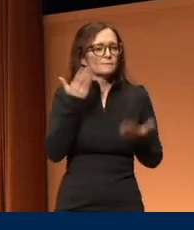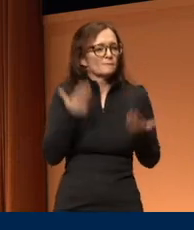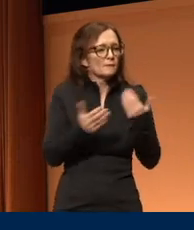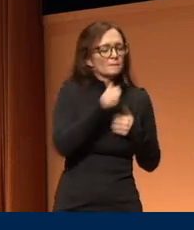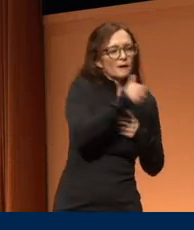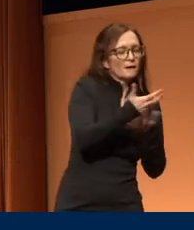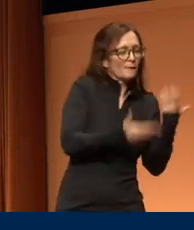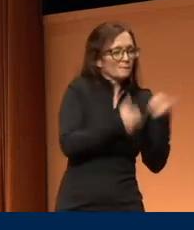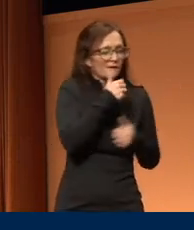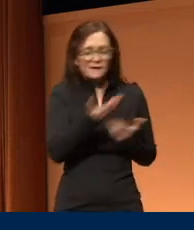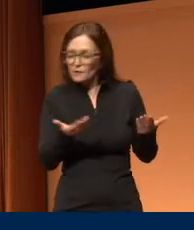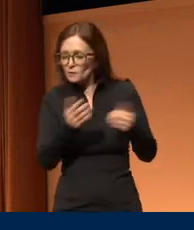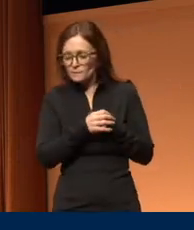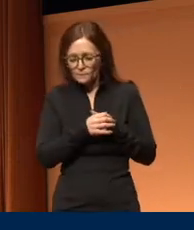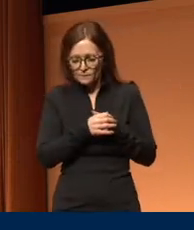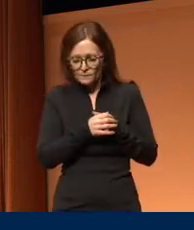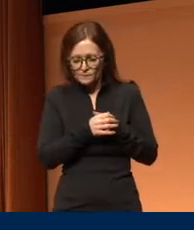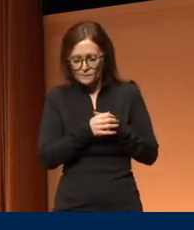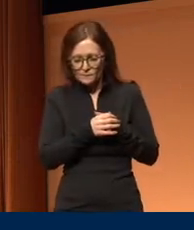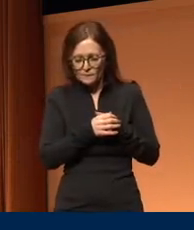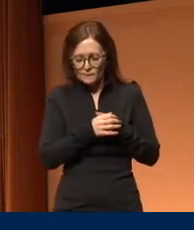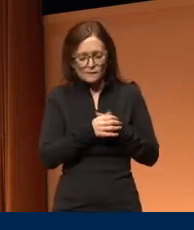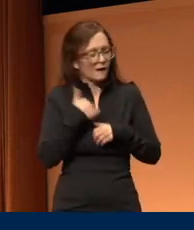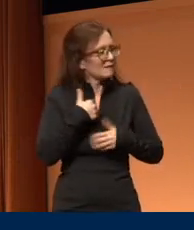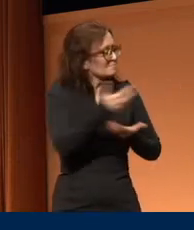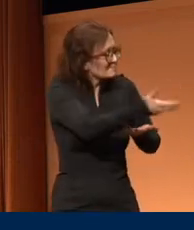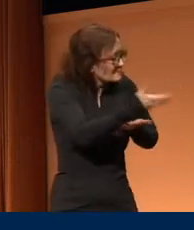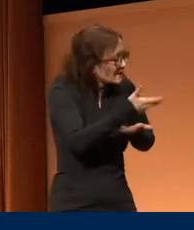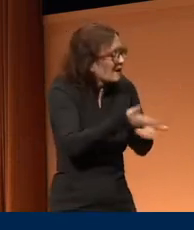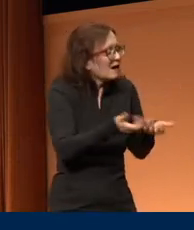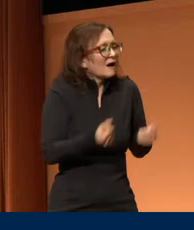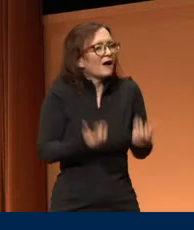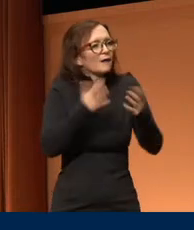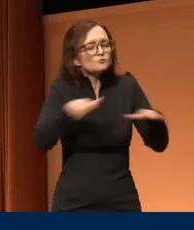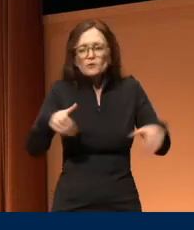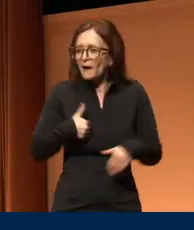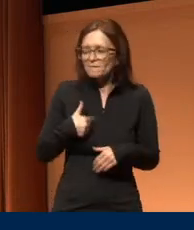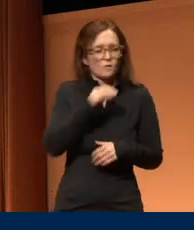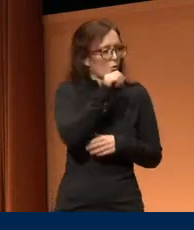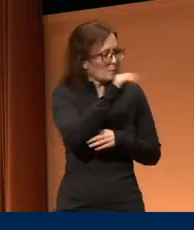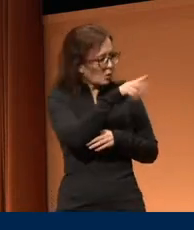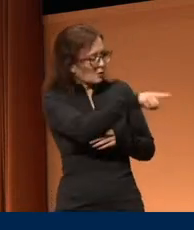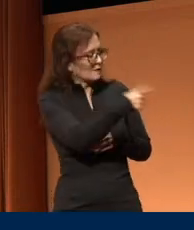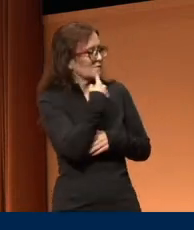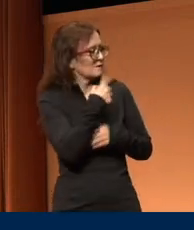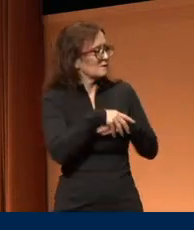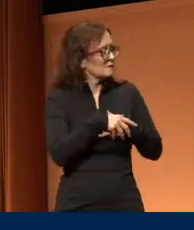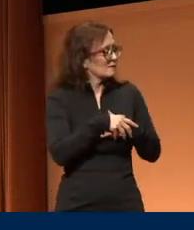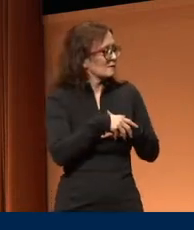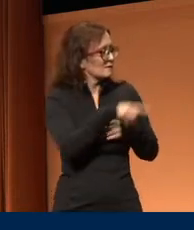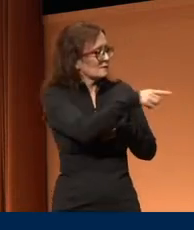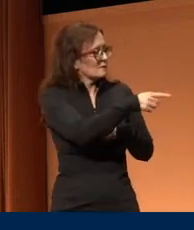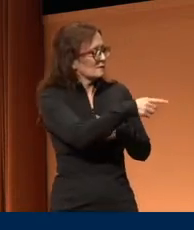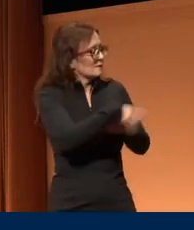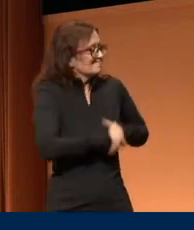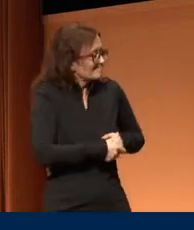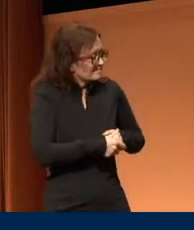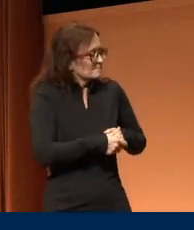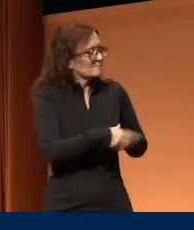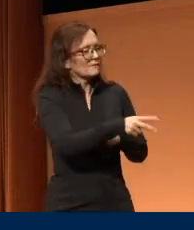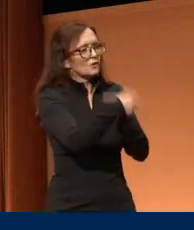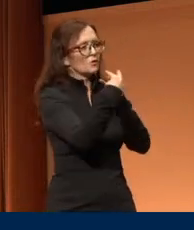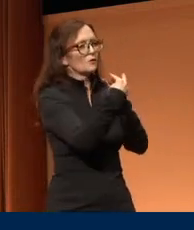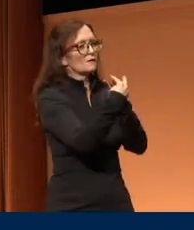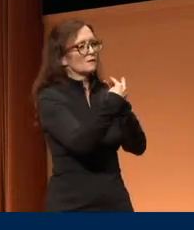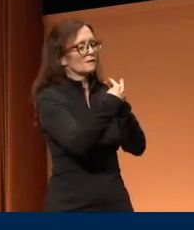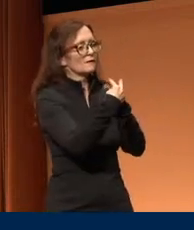been tearing up too. I took his hand and asked, "How many children do you have, Omar?" He squeezed my hand back and then hid his eyes. He showed me with